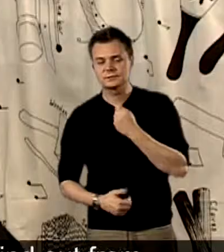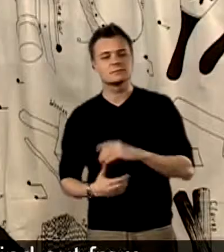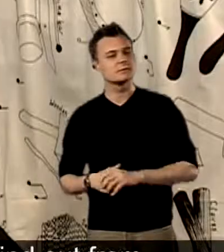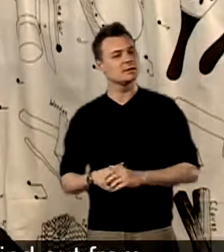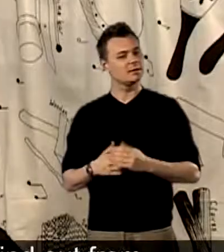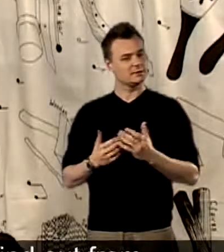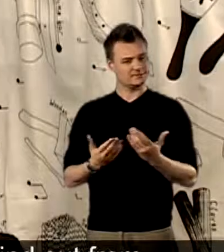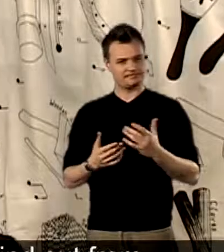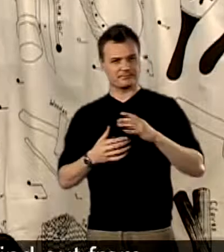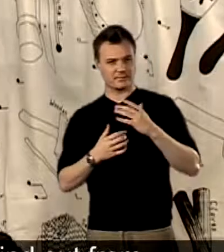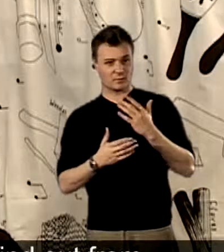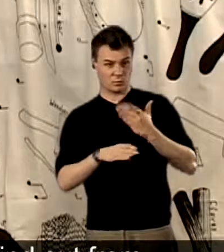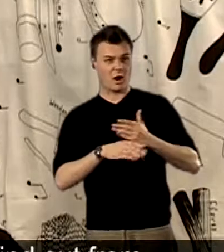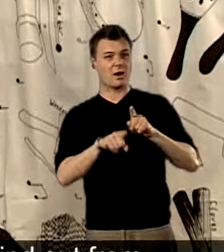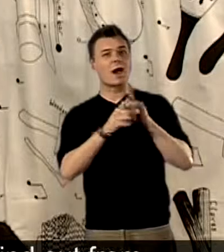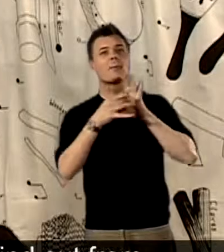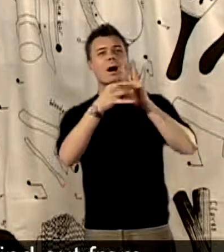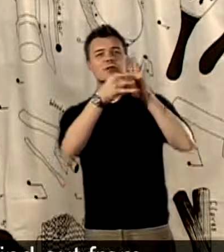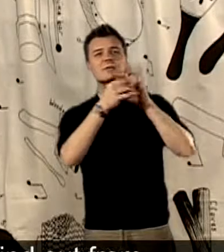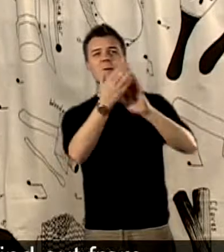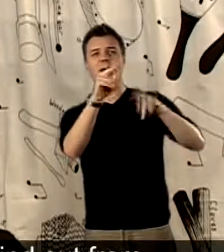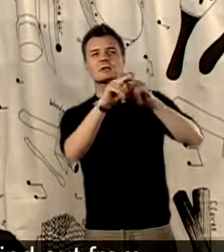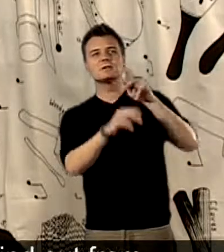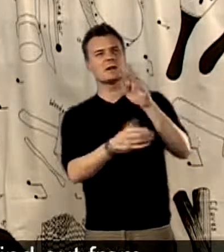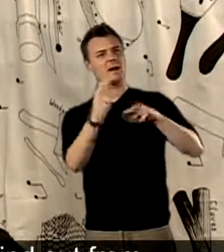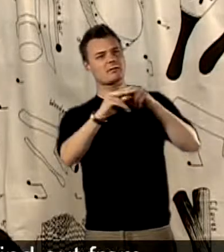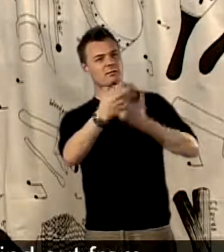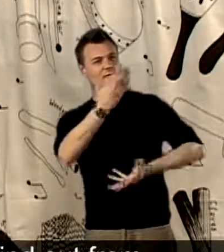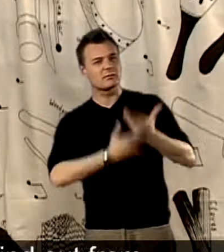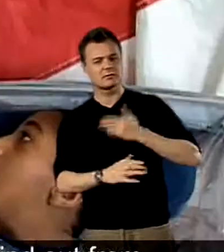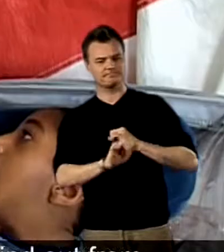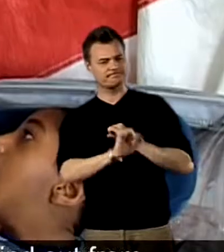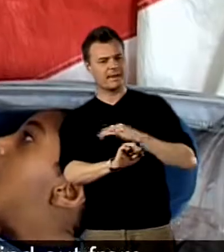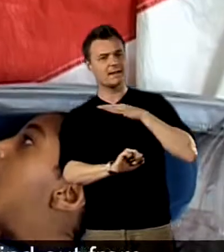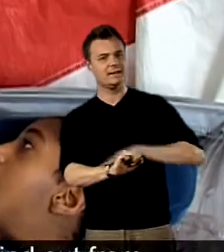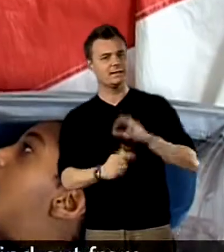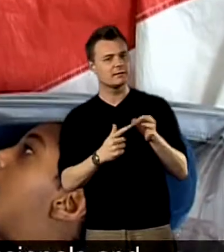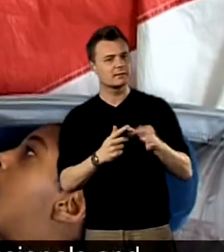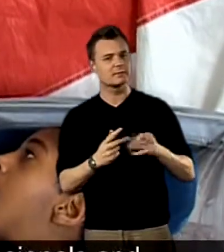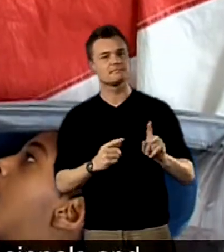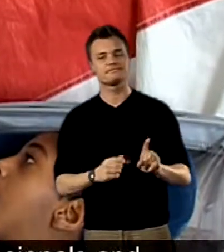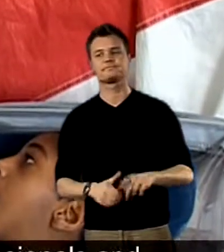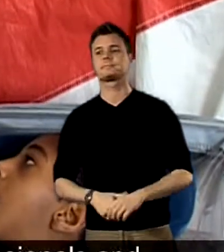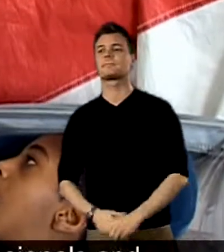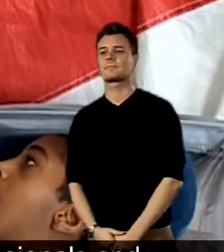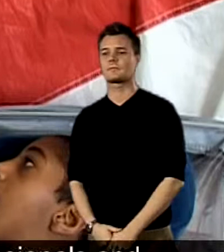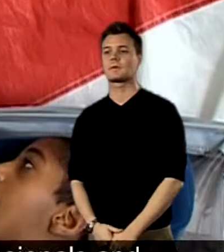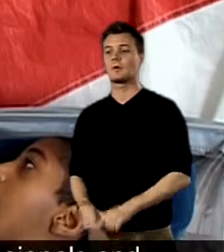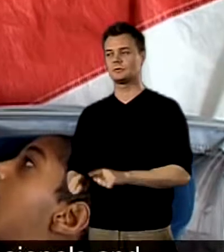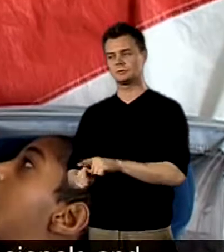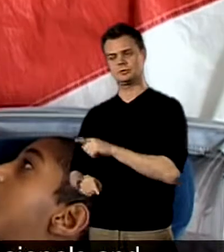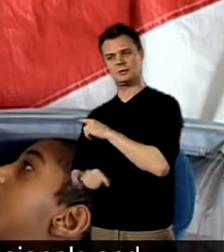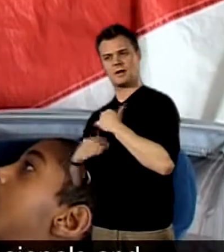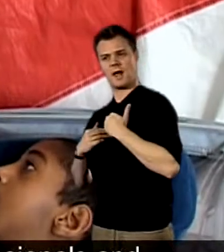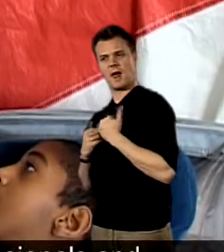it's very much a partnership with parents. We find out from parents what are the needs of the children. Following this, healthcare professionals